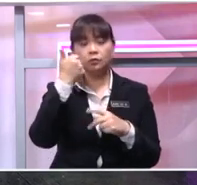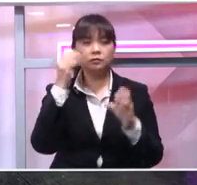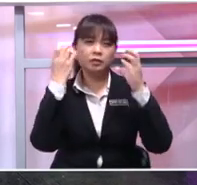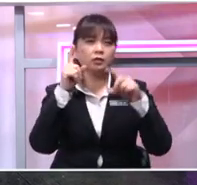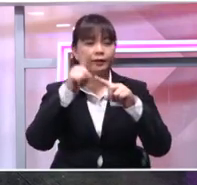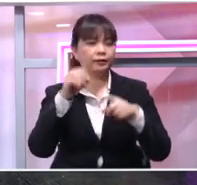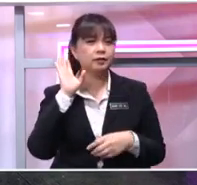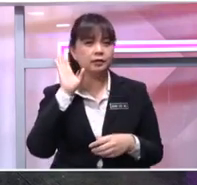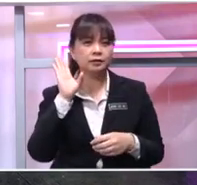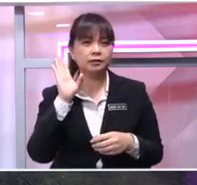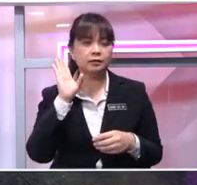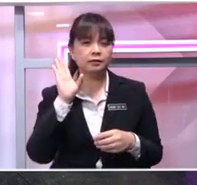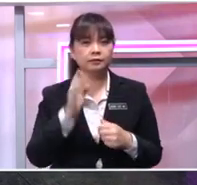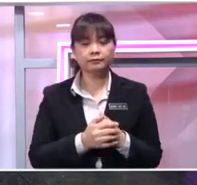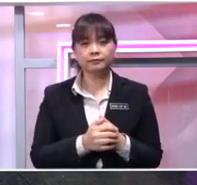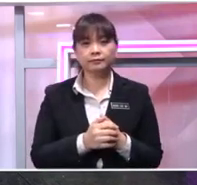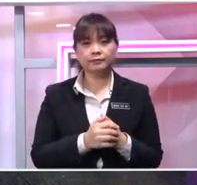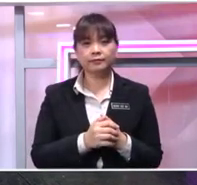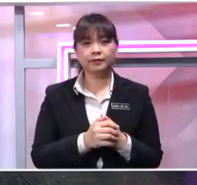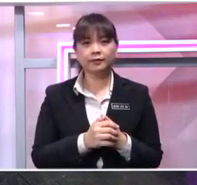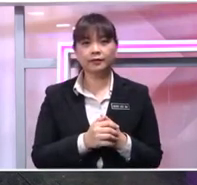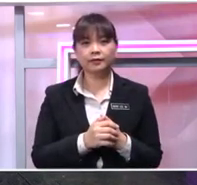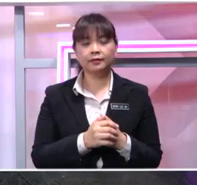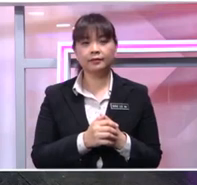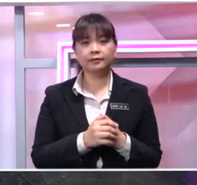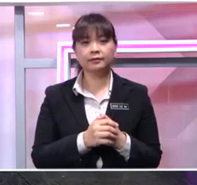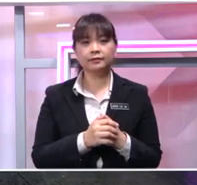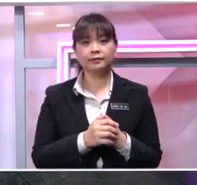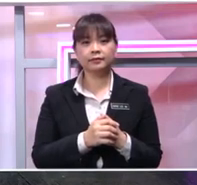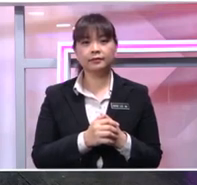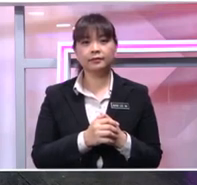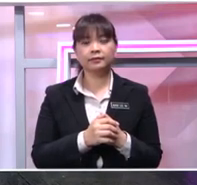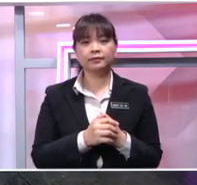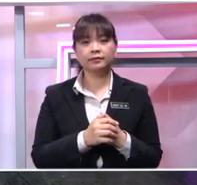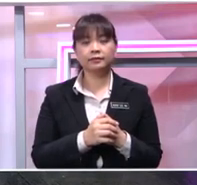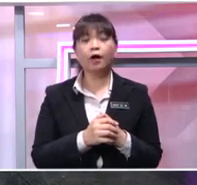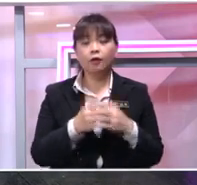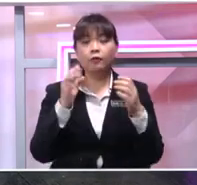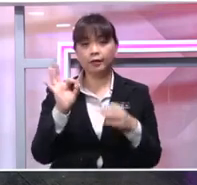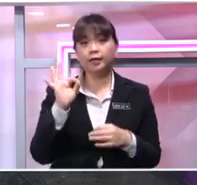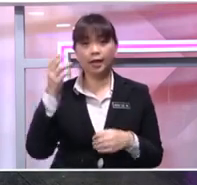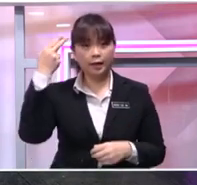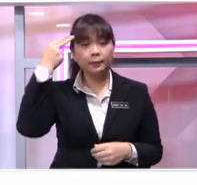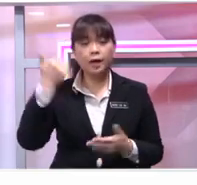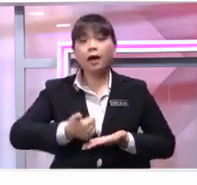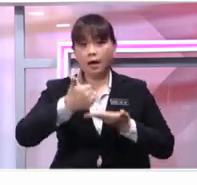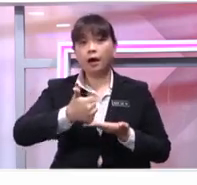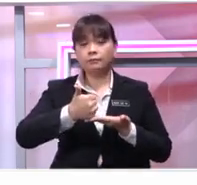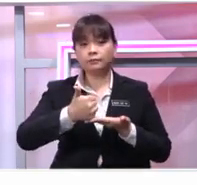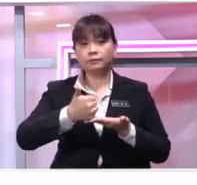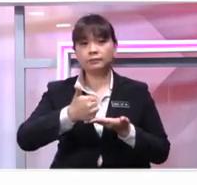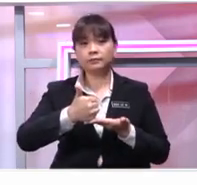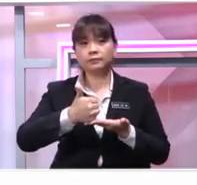Hanis? Sorry, yep. We cannot hear you, Hanis. Mm-hmm. And we will get back to you after this. Okay, Hakimi. Okay, Hakimi, can you help Hanis first? Can you unmute